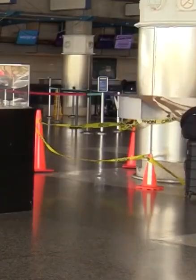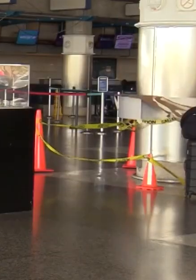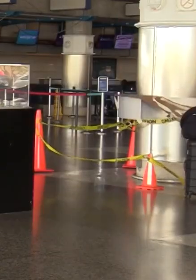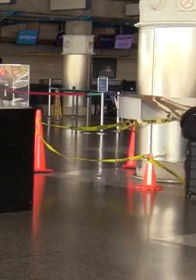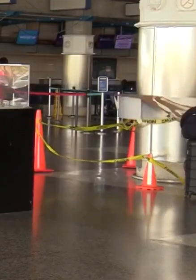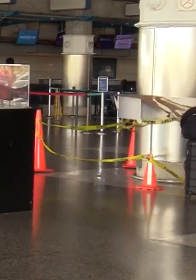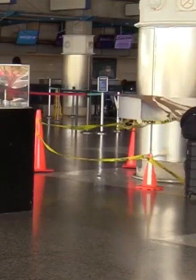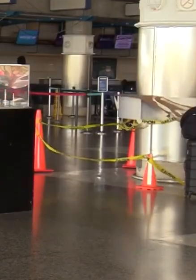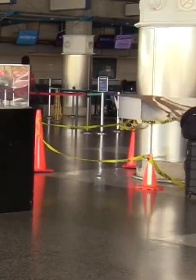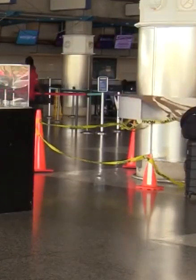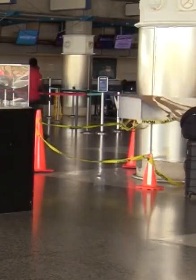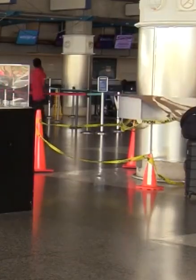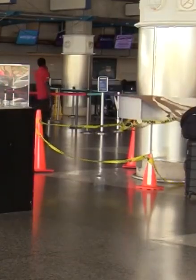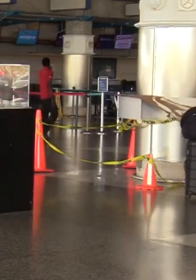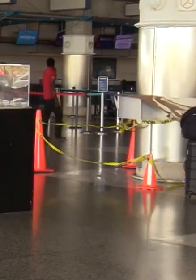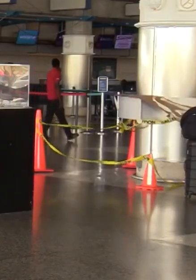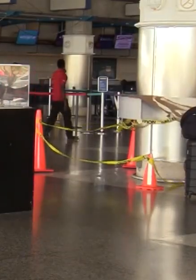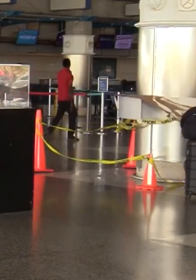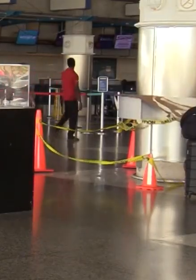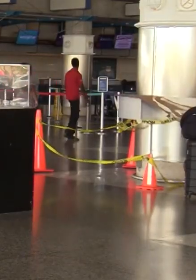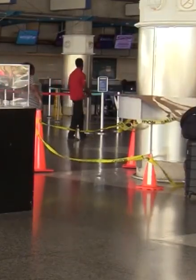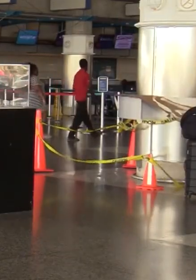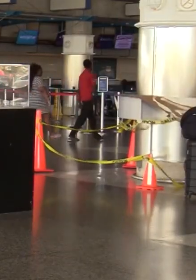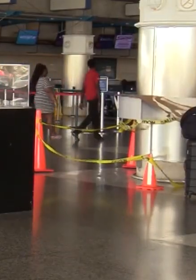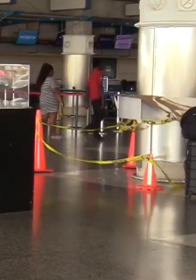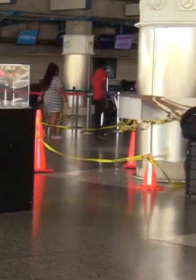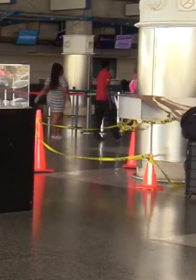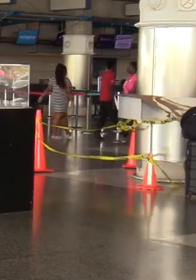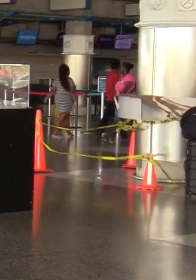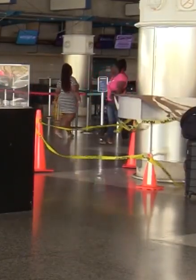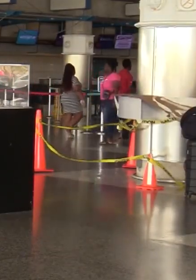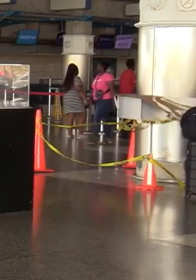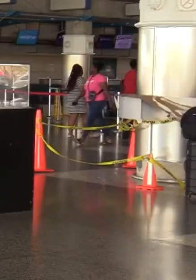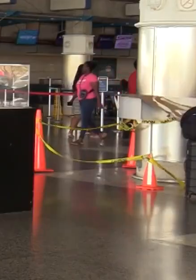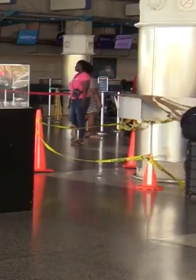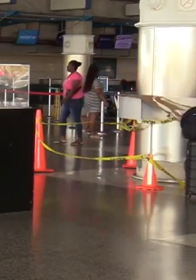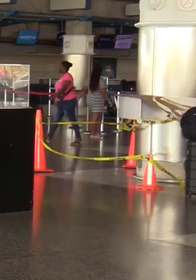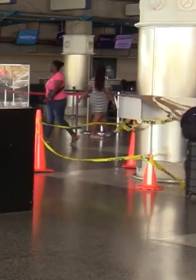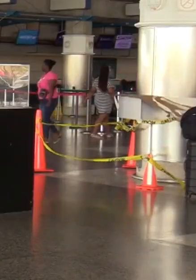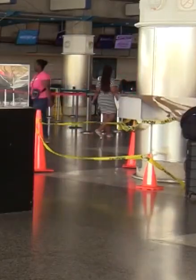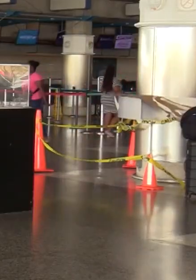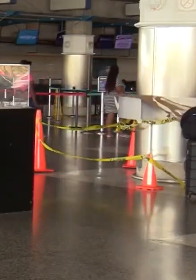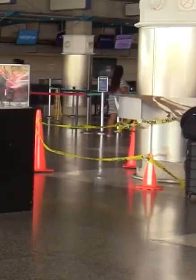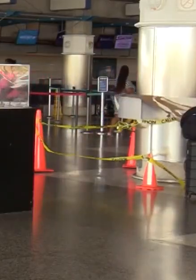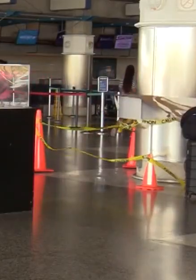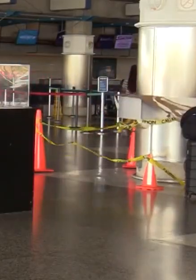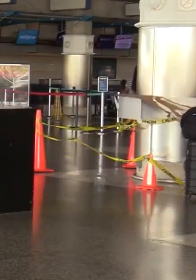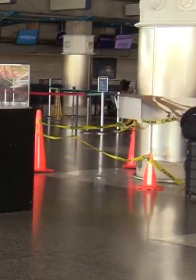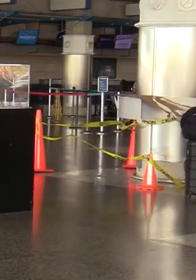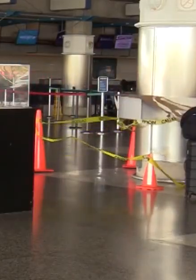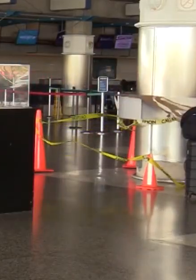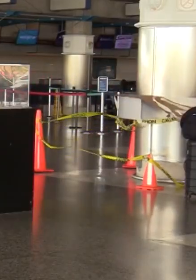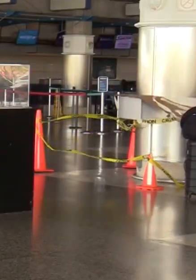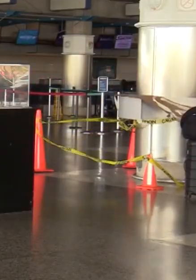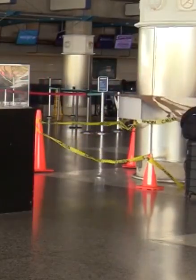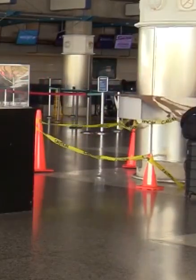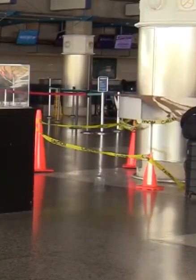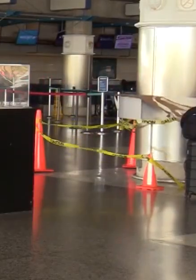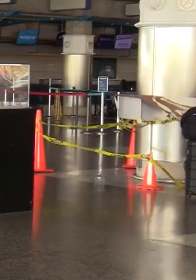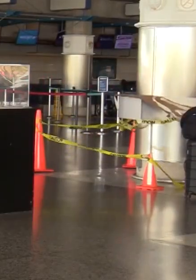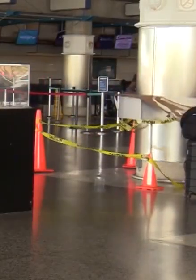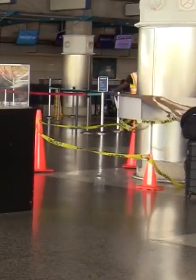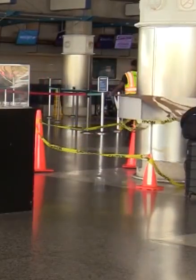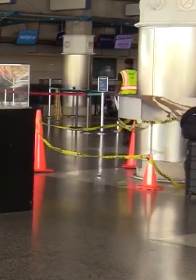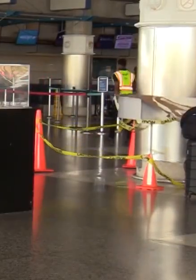last 2 years. So there are some new faces that, we are eager to gain your support, and as we continue